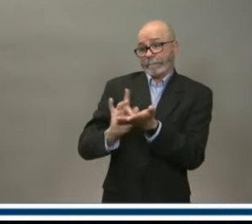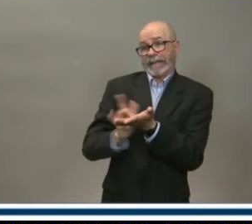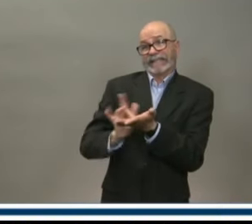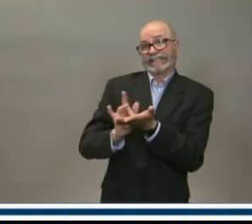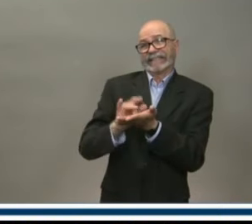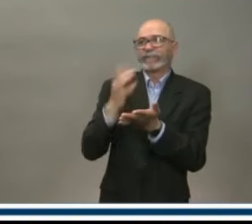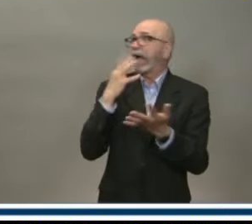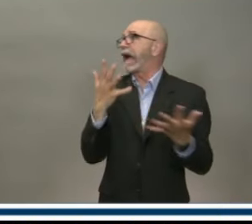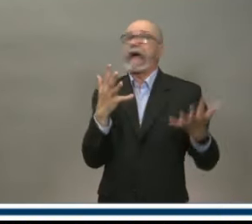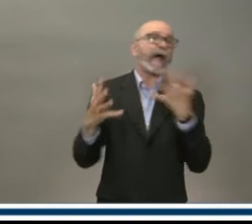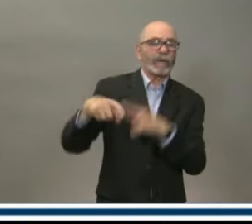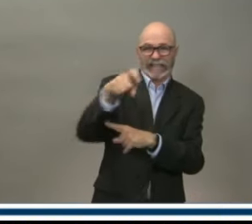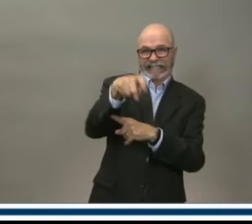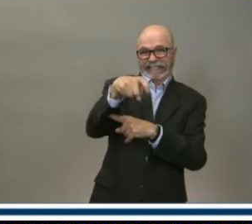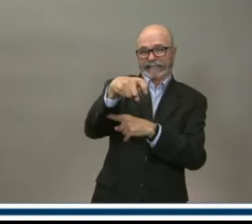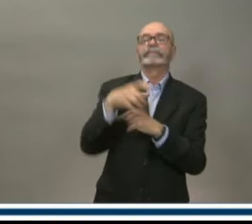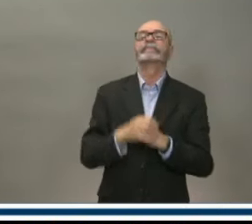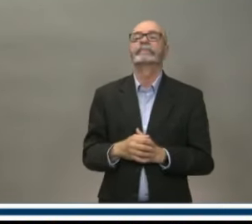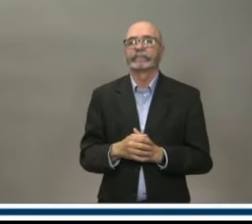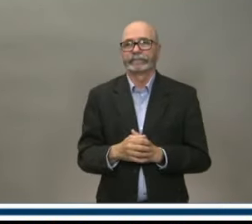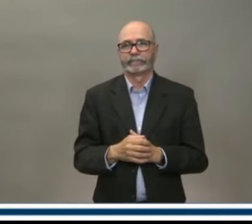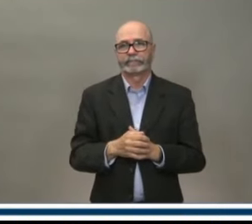today. Thank you, Premier.